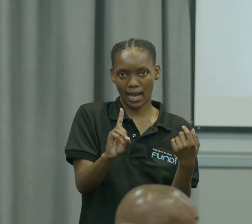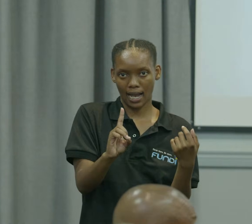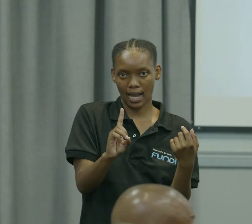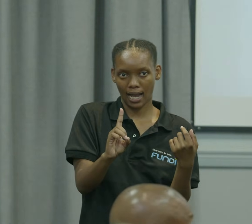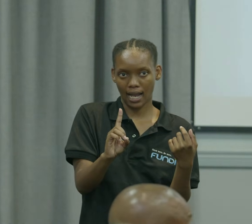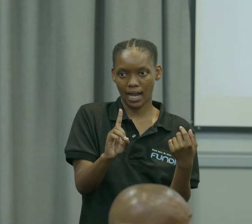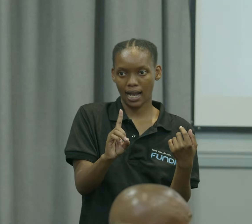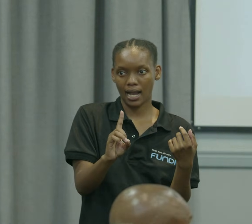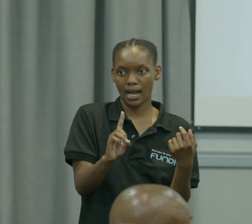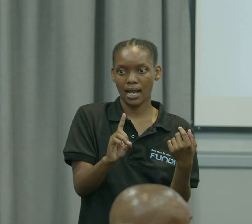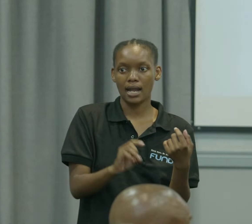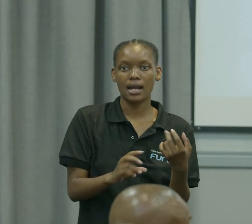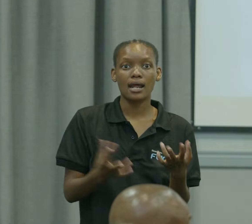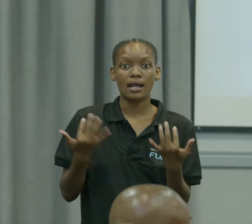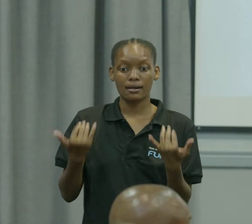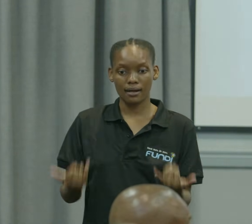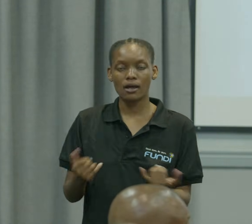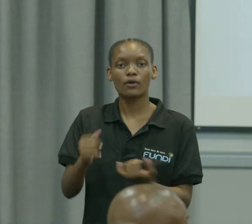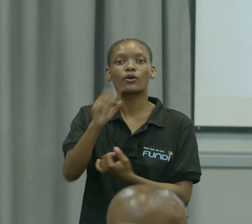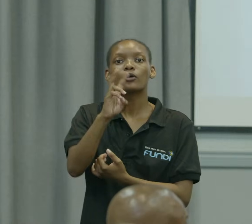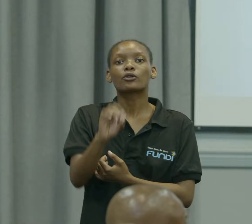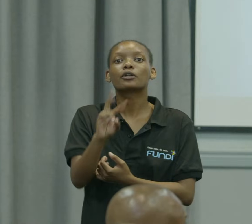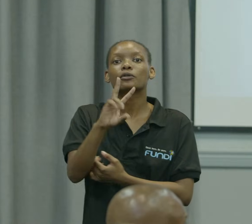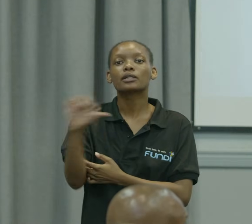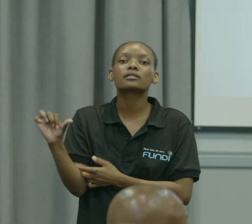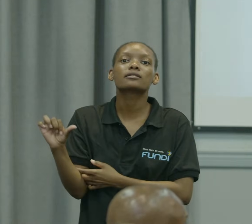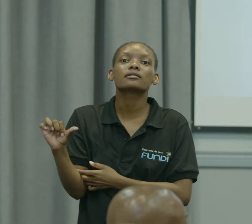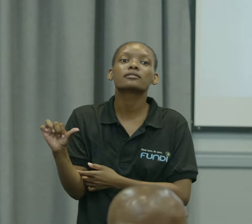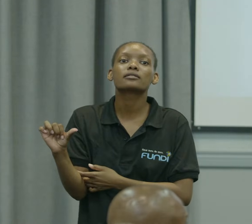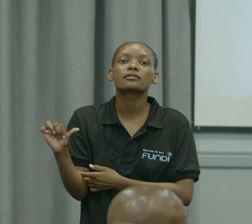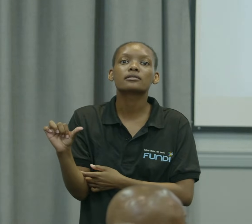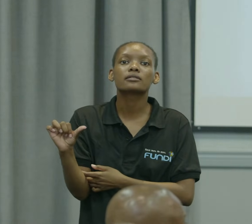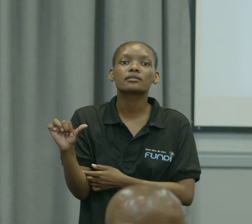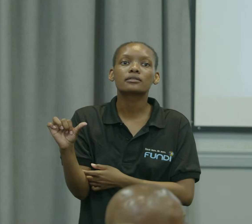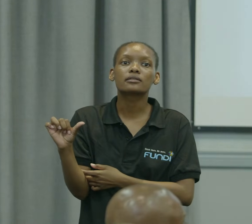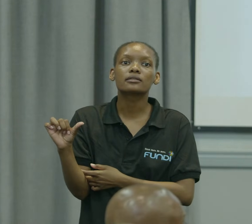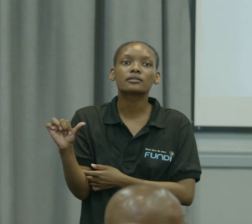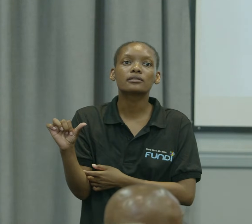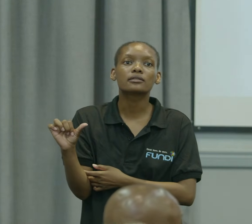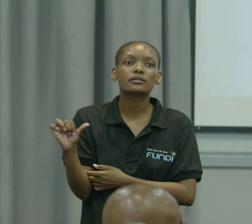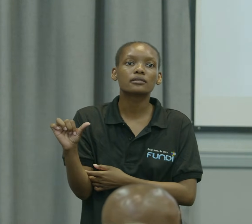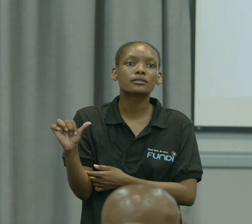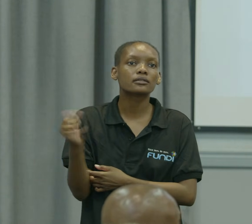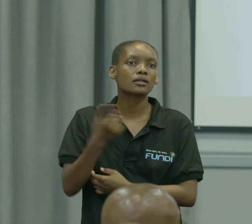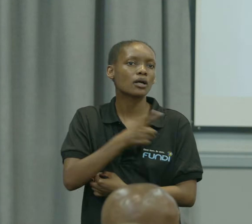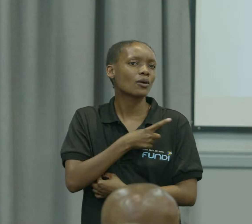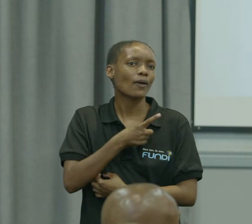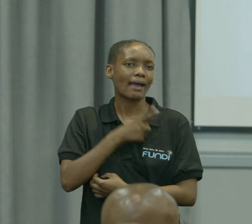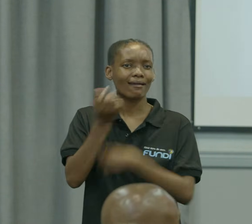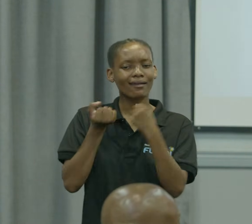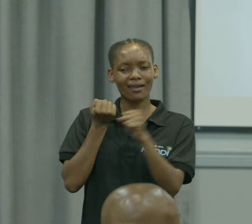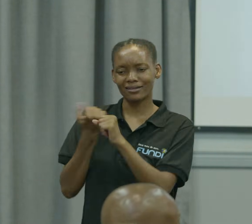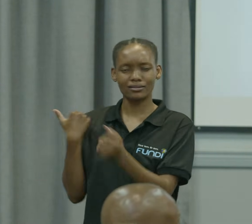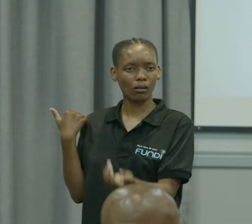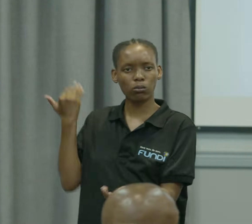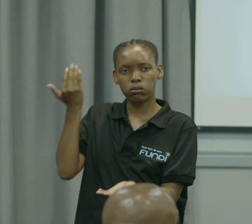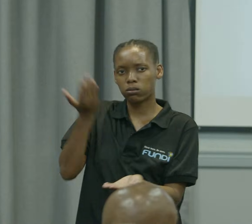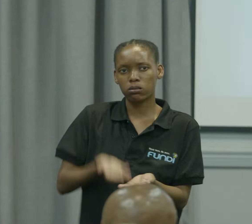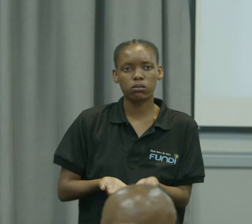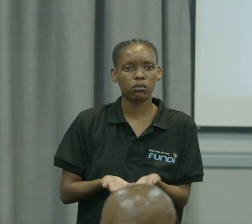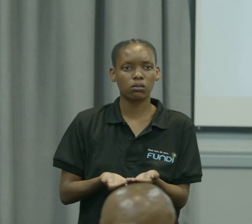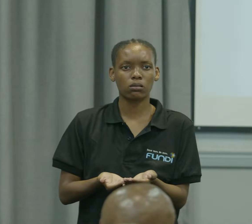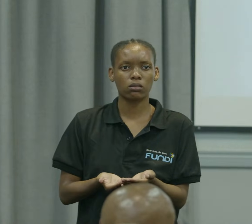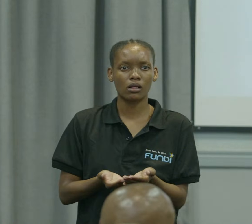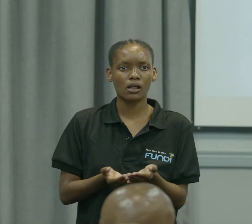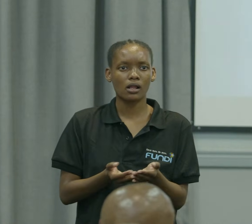We are sitting now in 2026. And one would question why, after so many years, that this